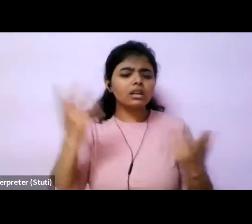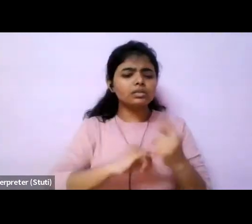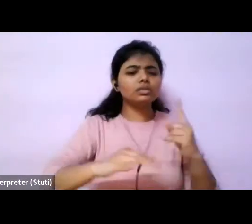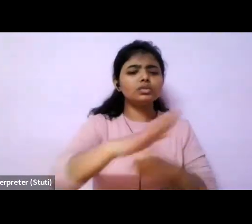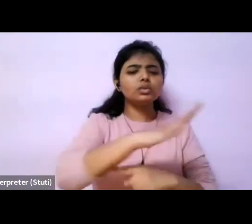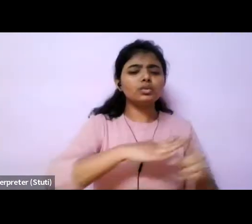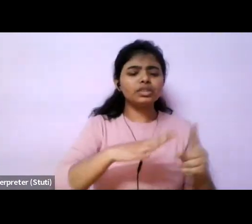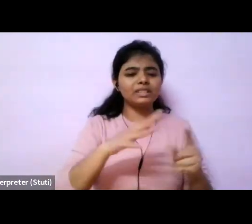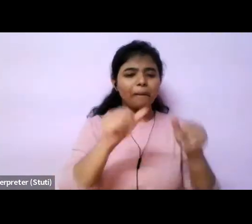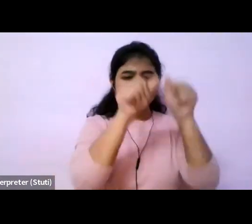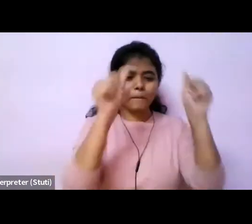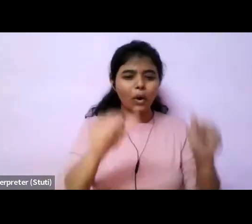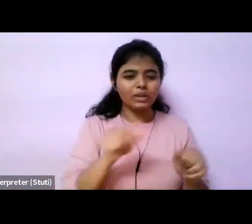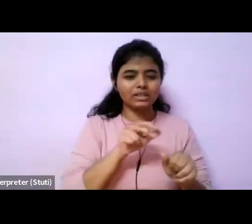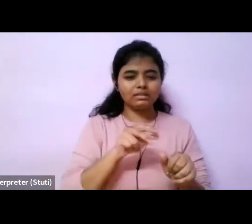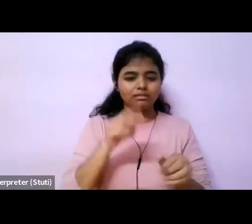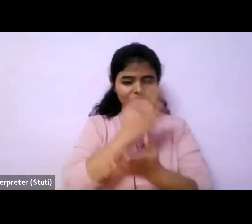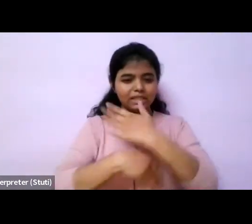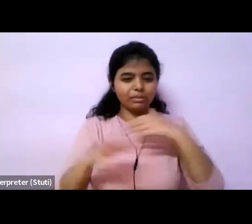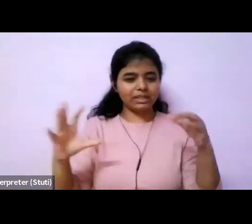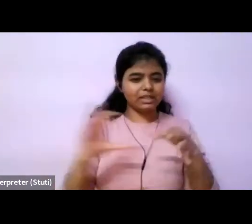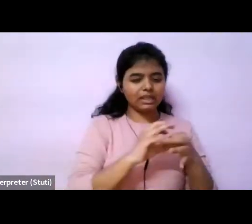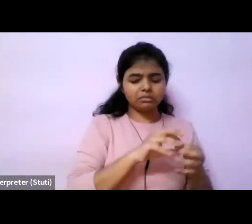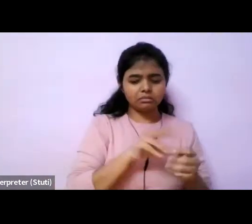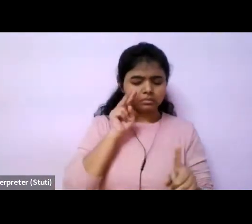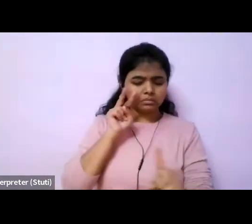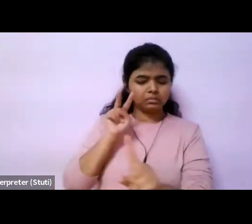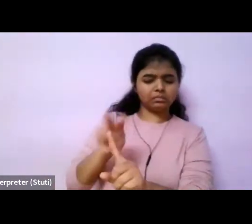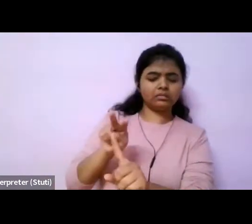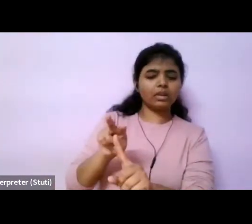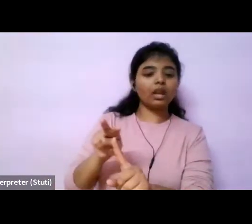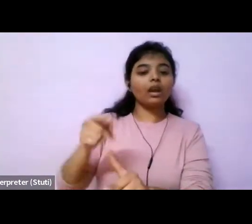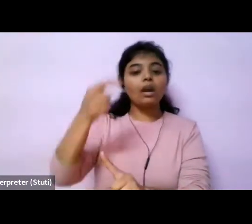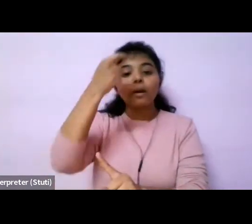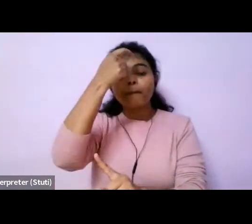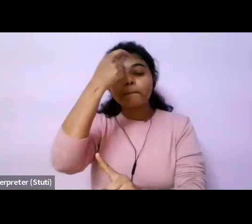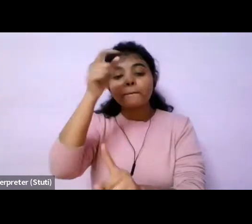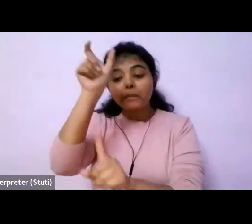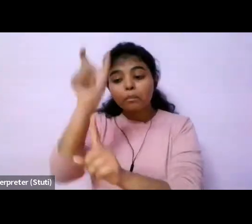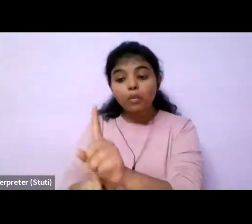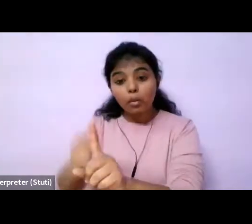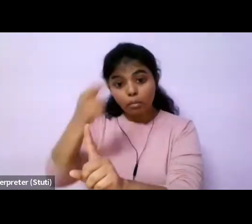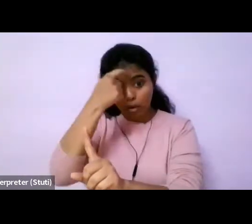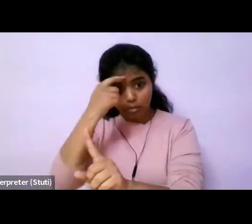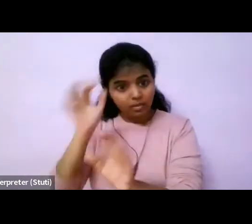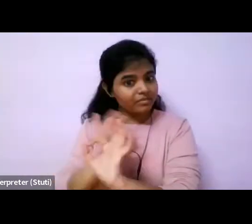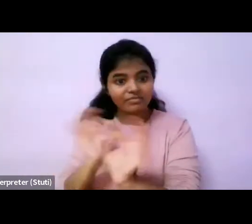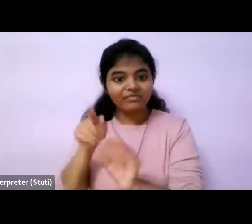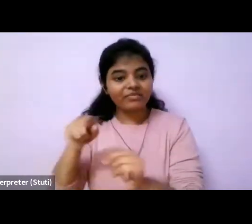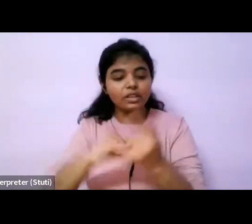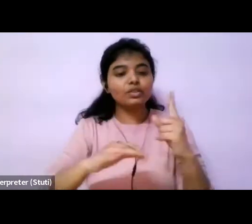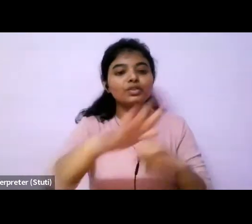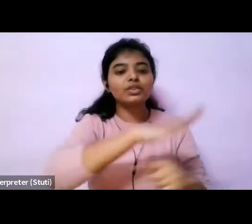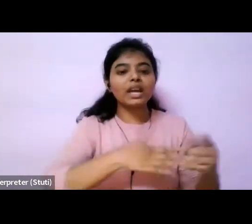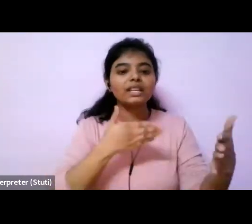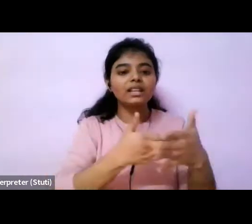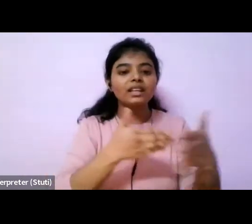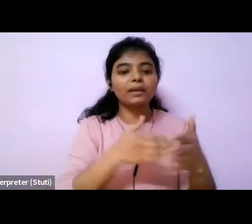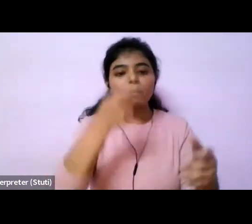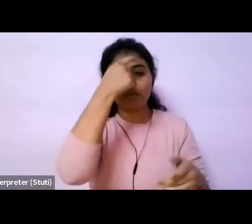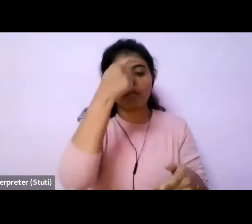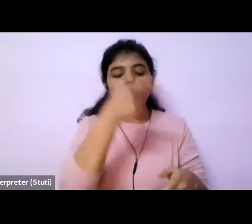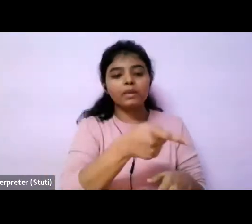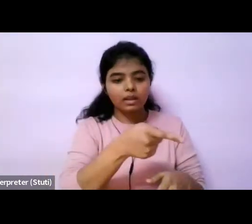model of disability, which locates the problem of disability not in the individual body, but in socio-cultural barriers.